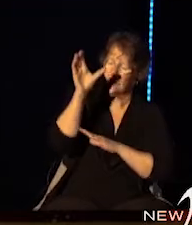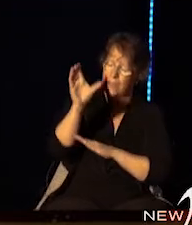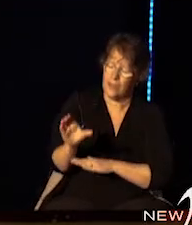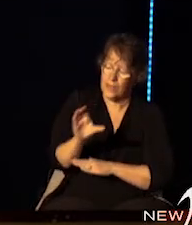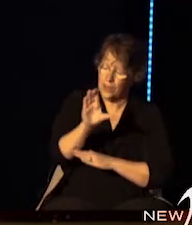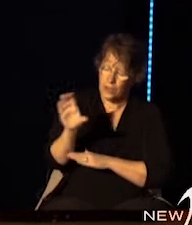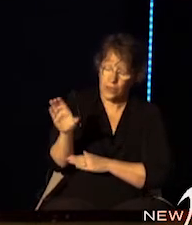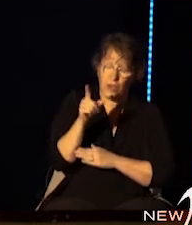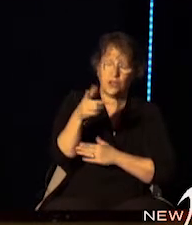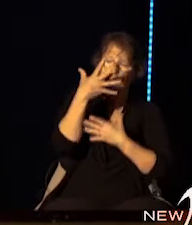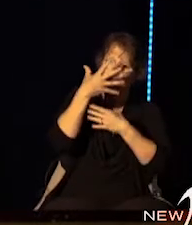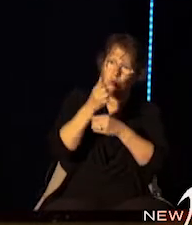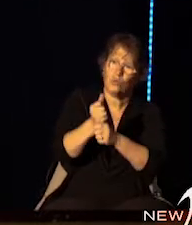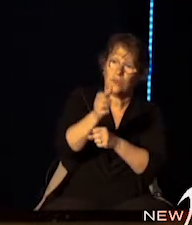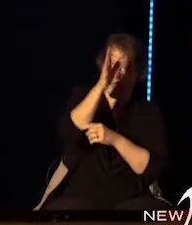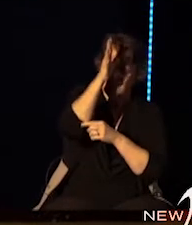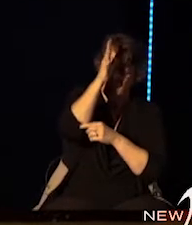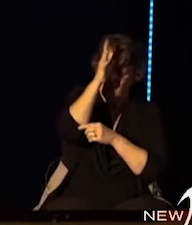the Father all the way